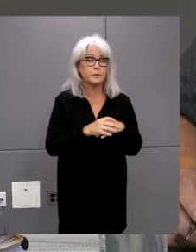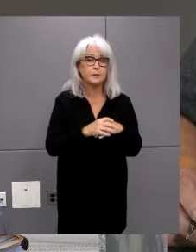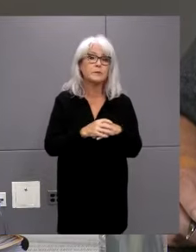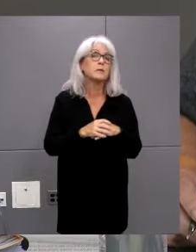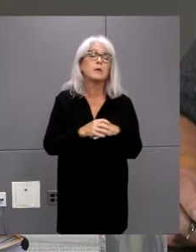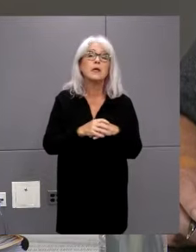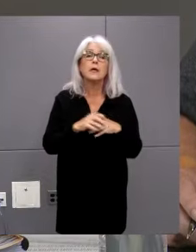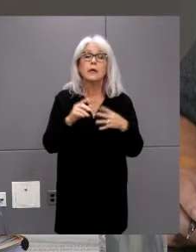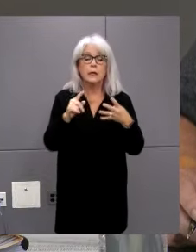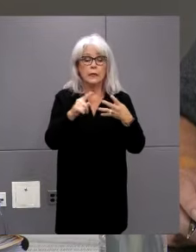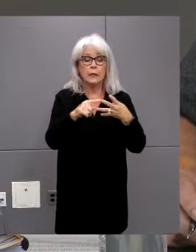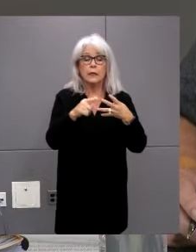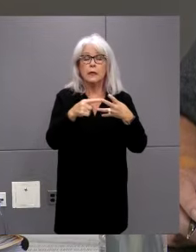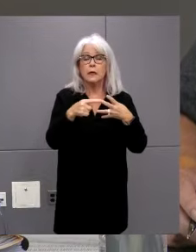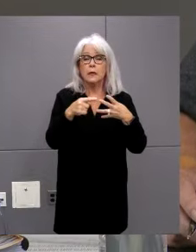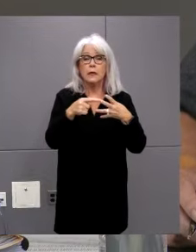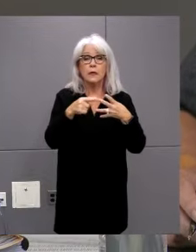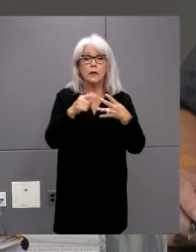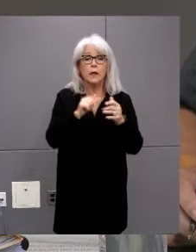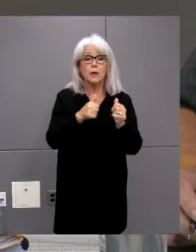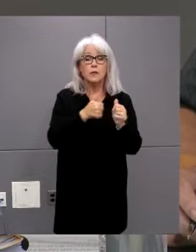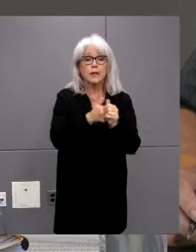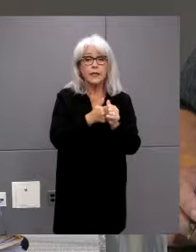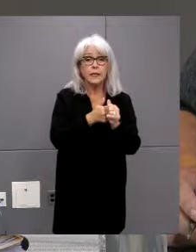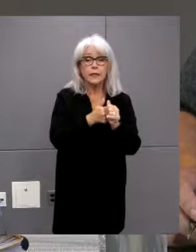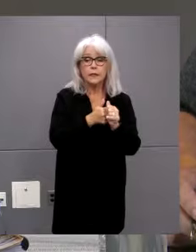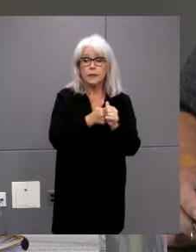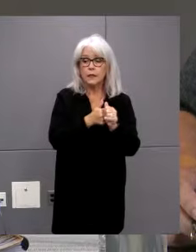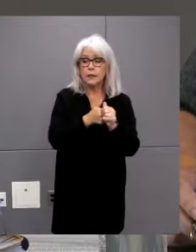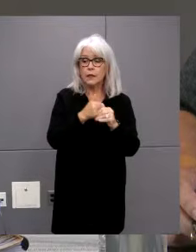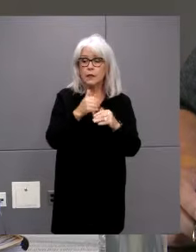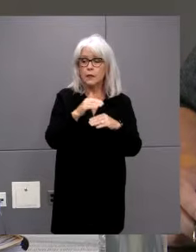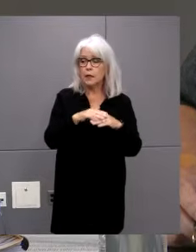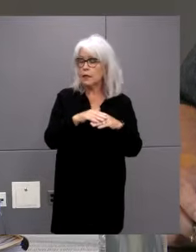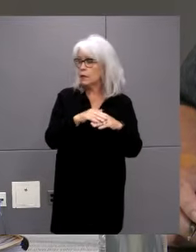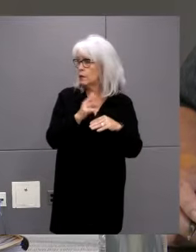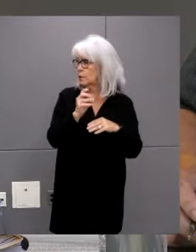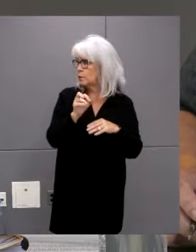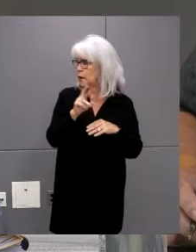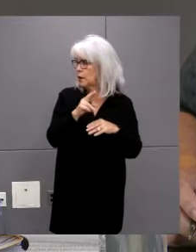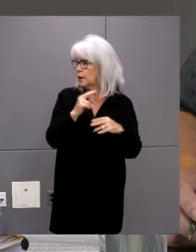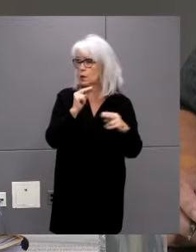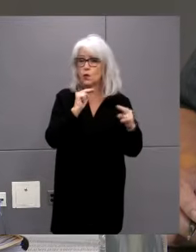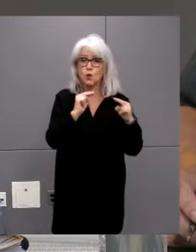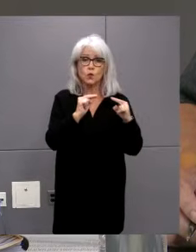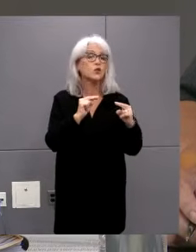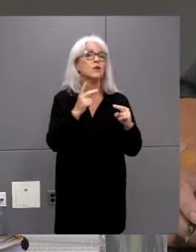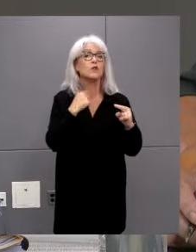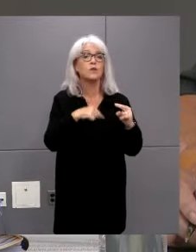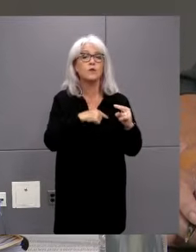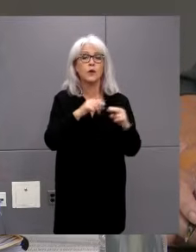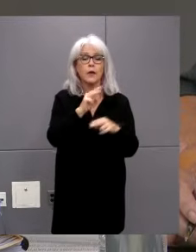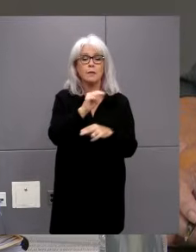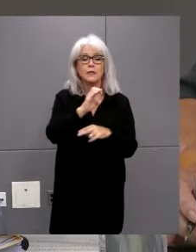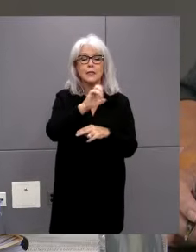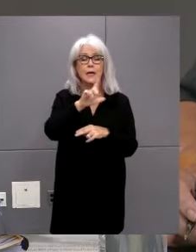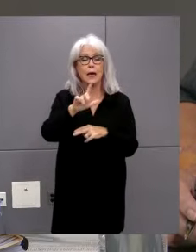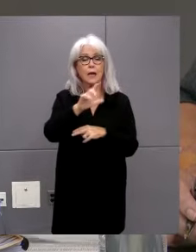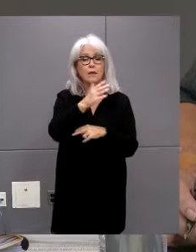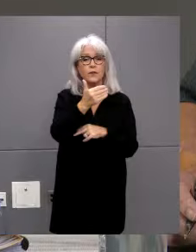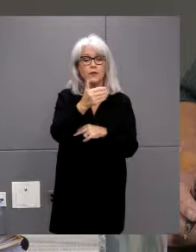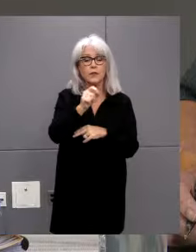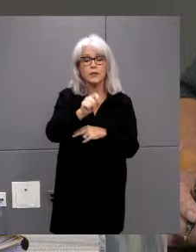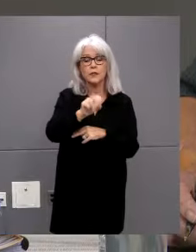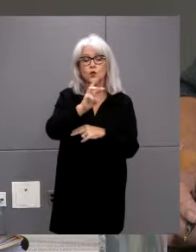The second is the update on collective bargaining negotiations. That's permitted under MCL